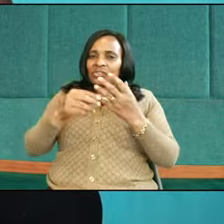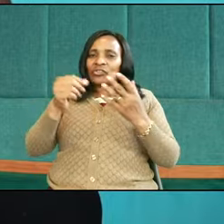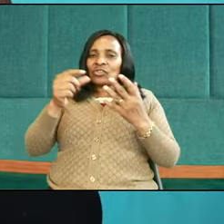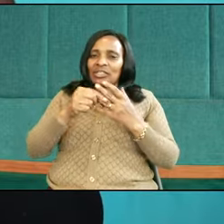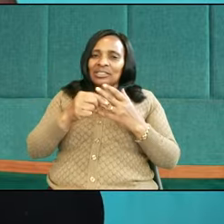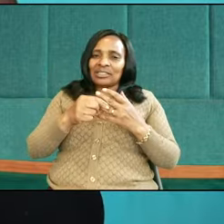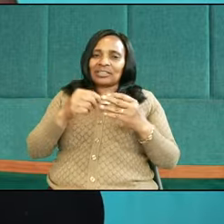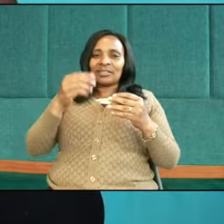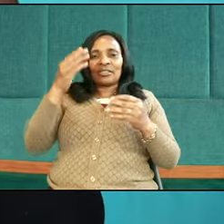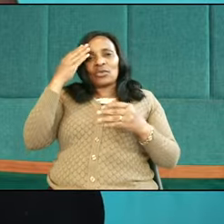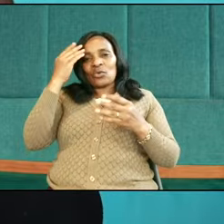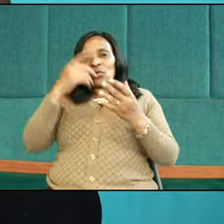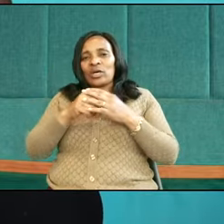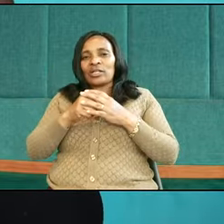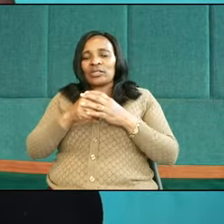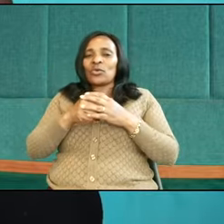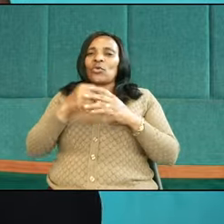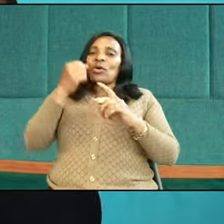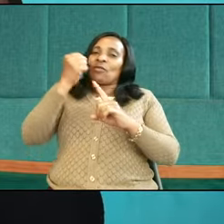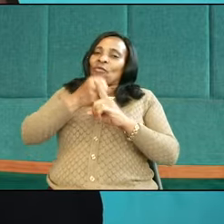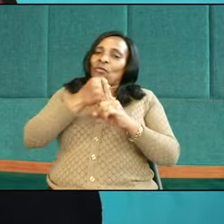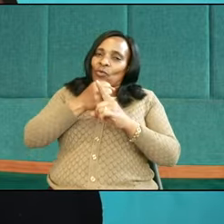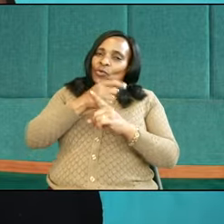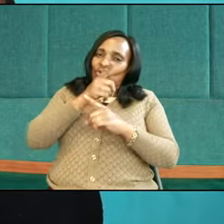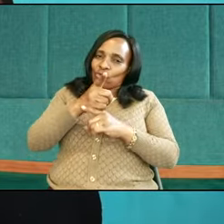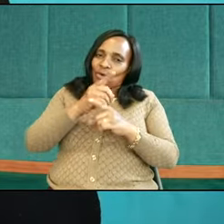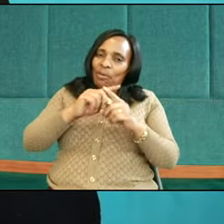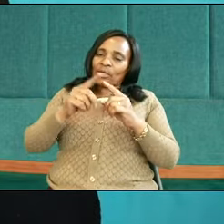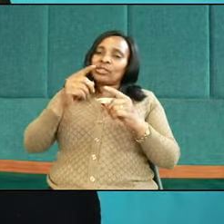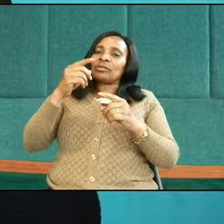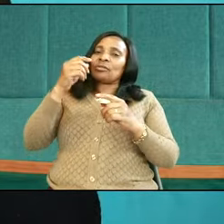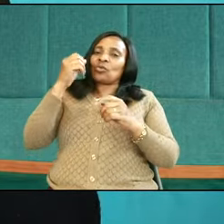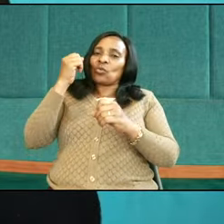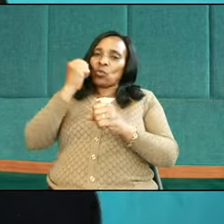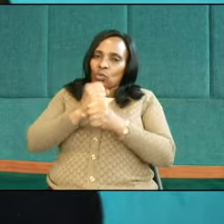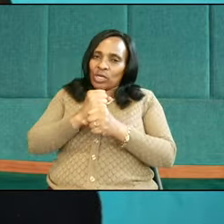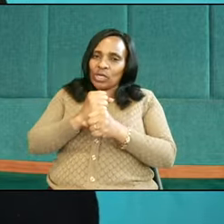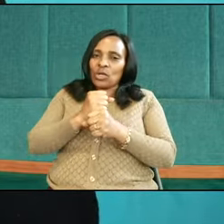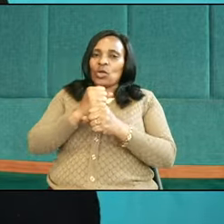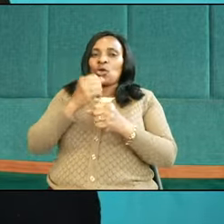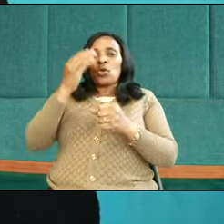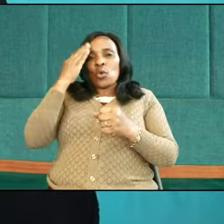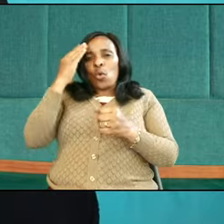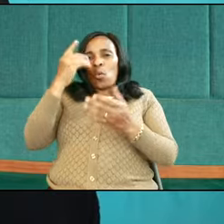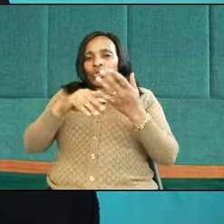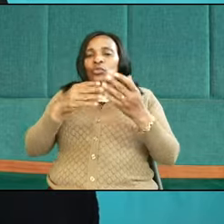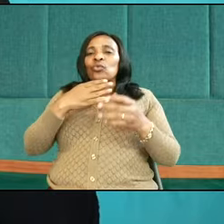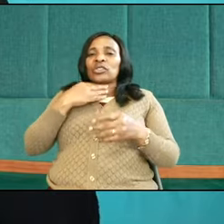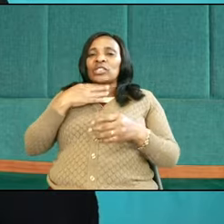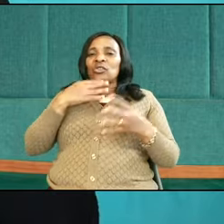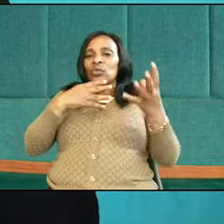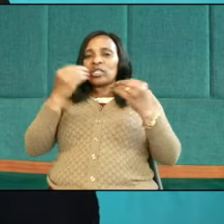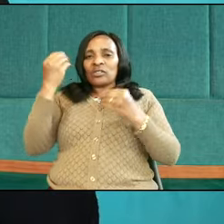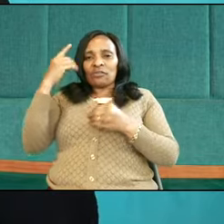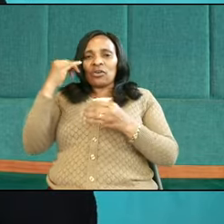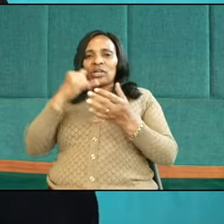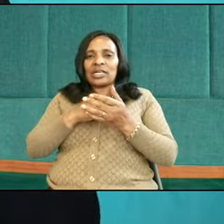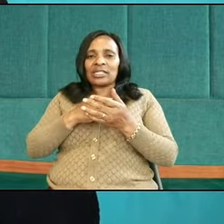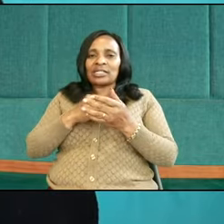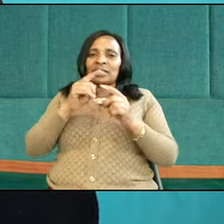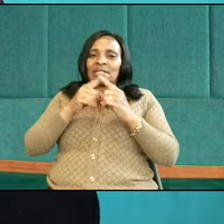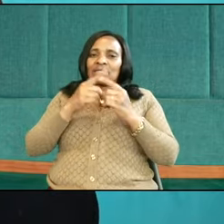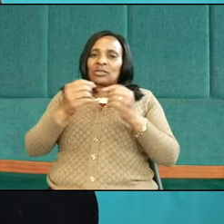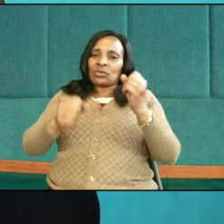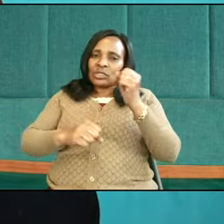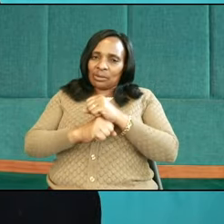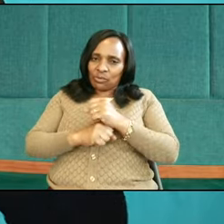what, we fought you, yeah. but you did what was right. Like, yeah. you knew what you wanted, you went for it, and in this, we